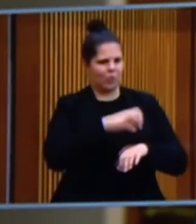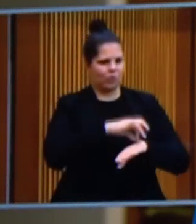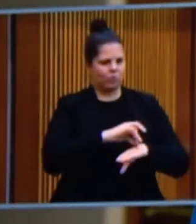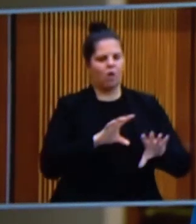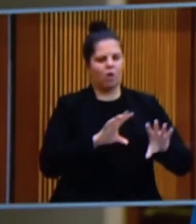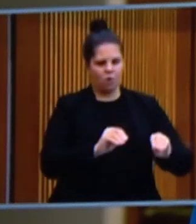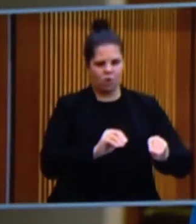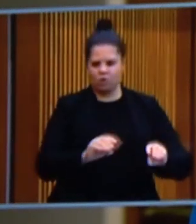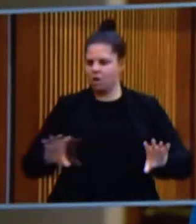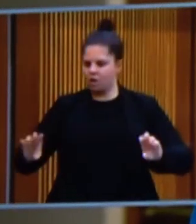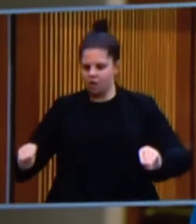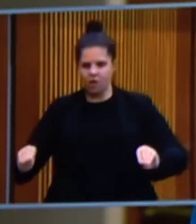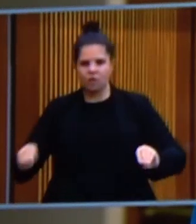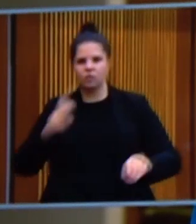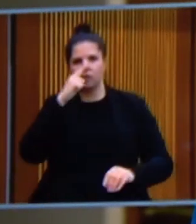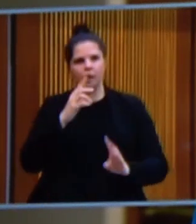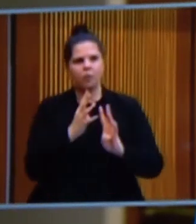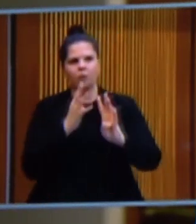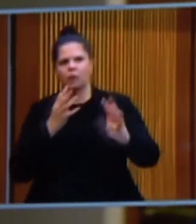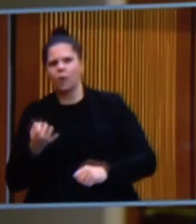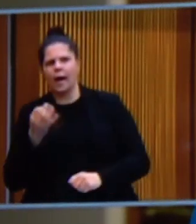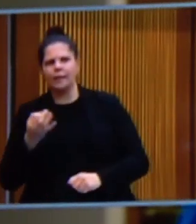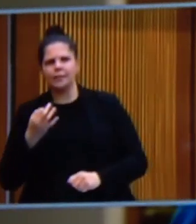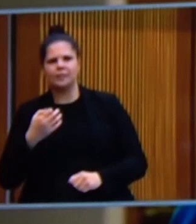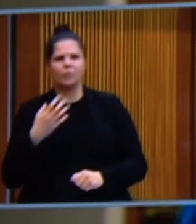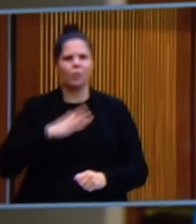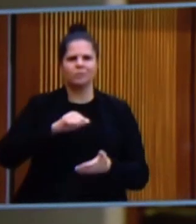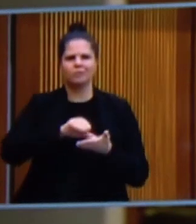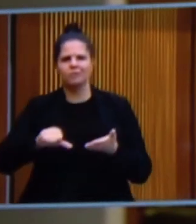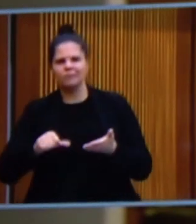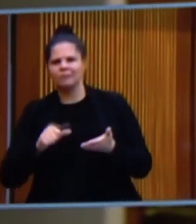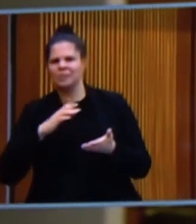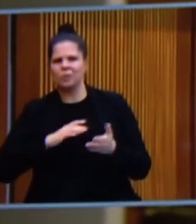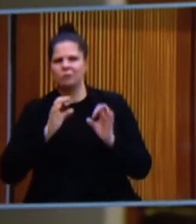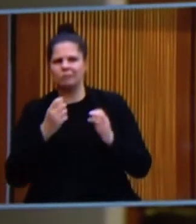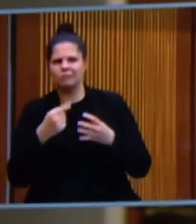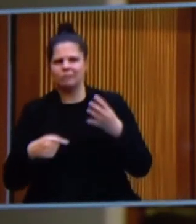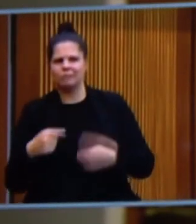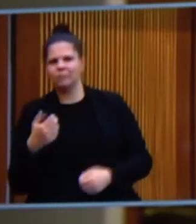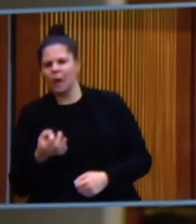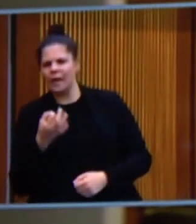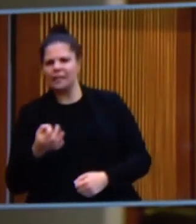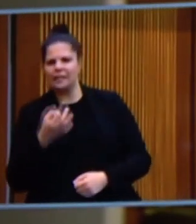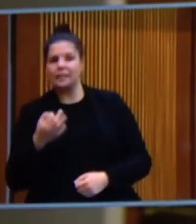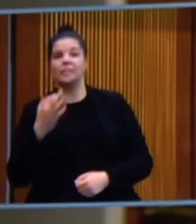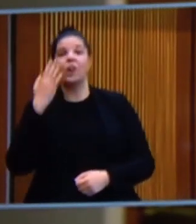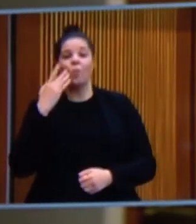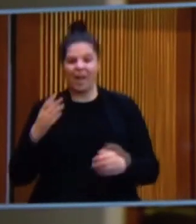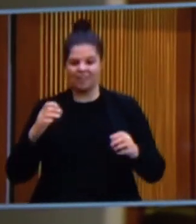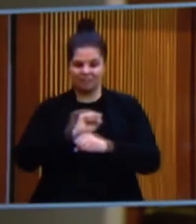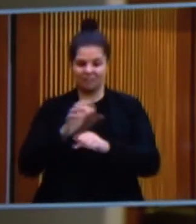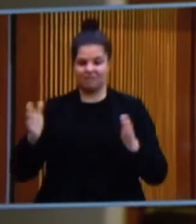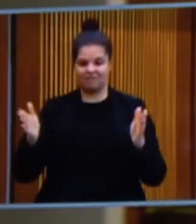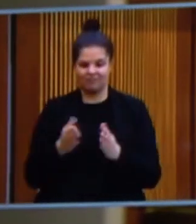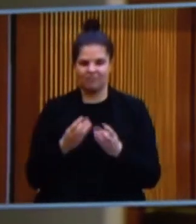we're on the other side of this pandemic, and this arrangement from the Commonwealth and the states